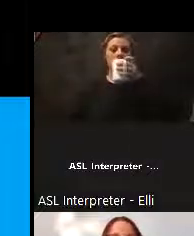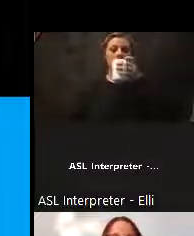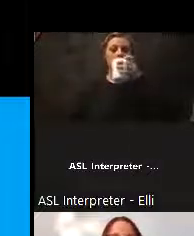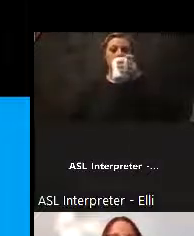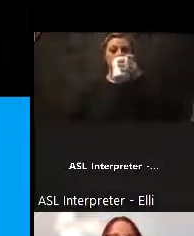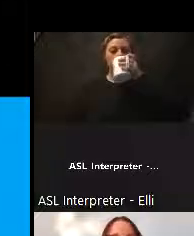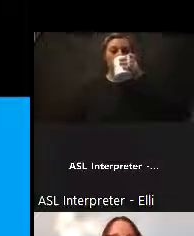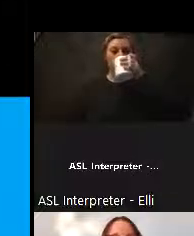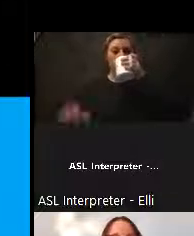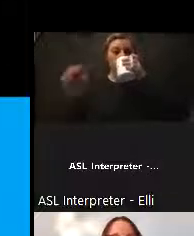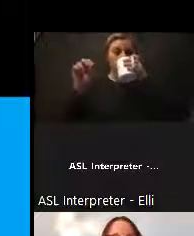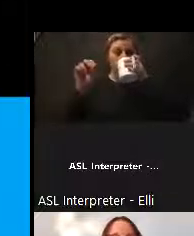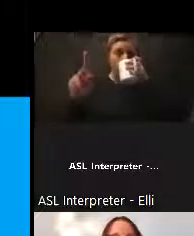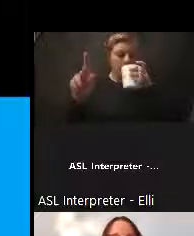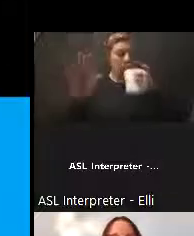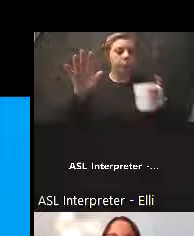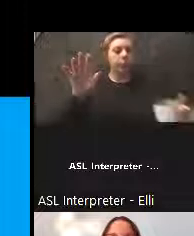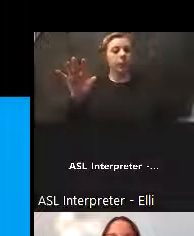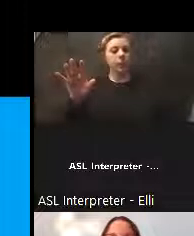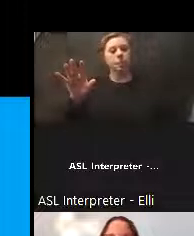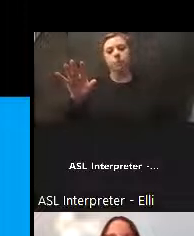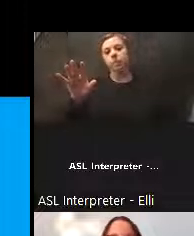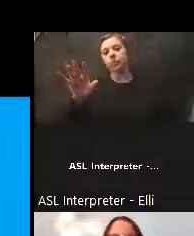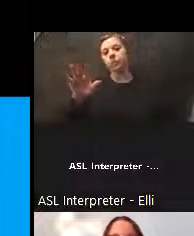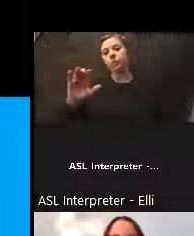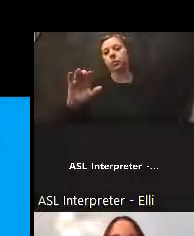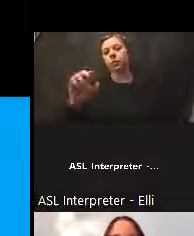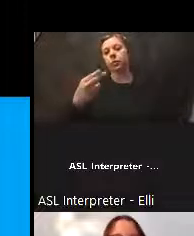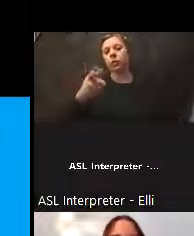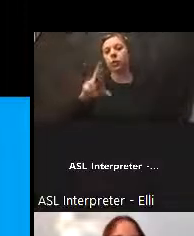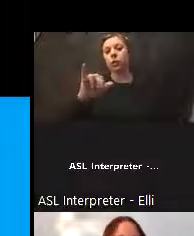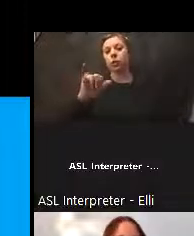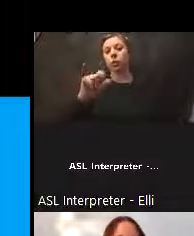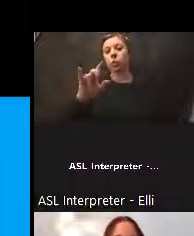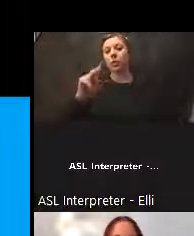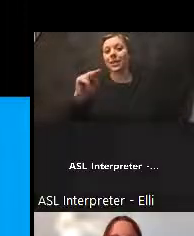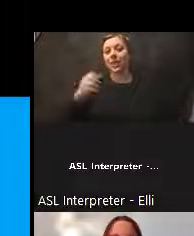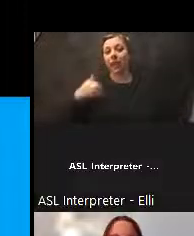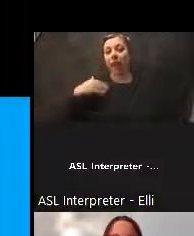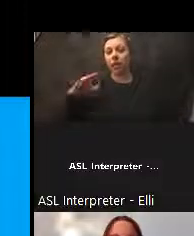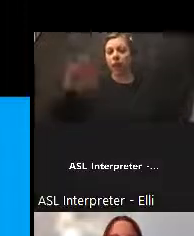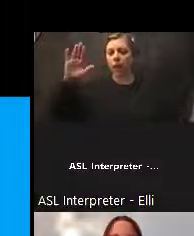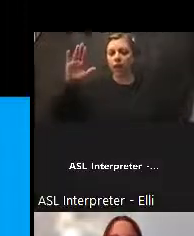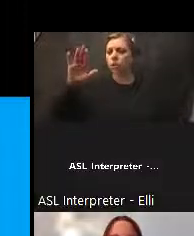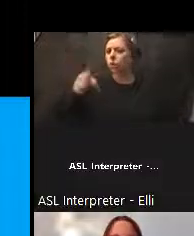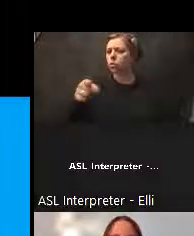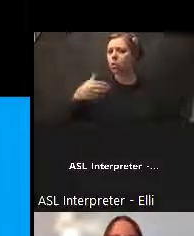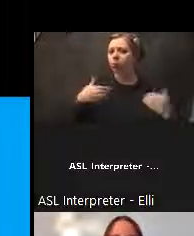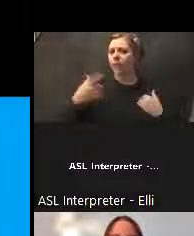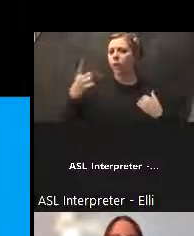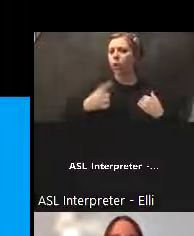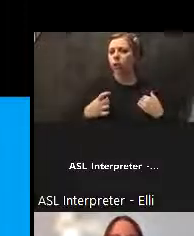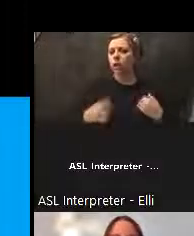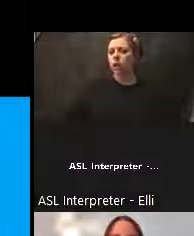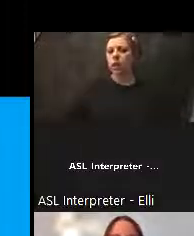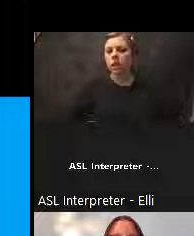All right, so right off the bat, Christine has her hand raised. So Christine, do you have a question?